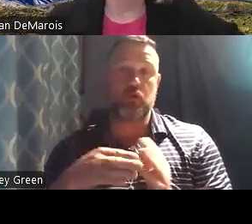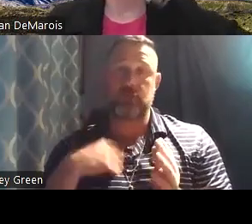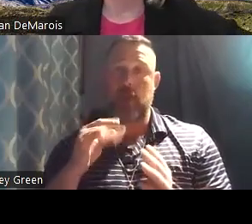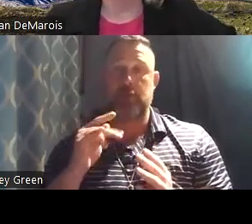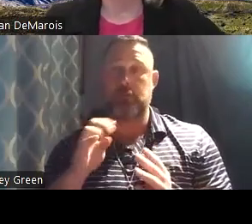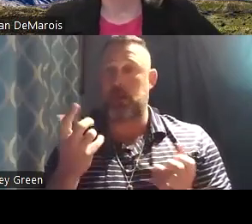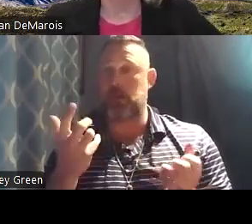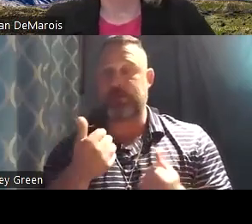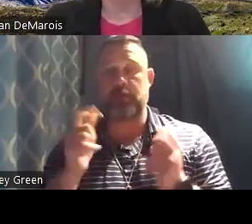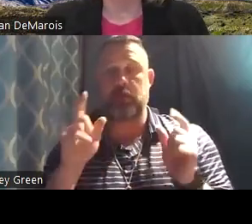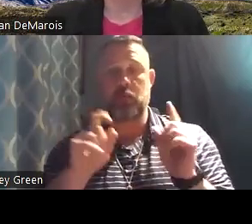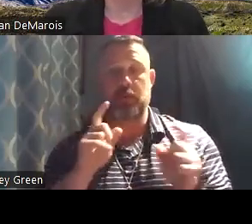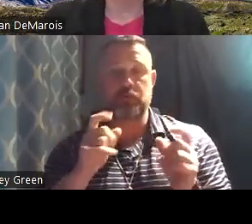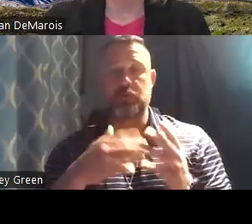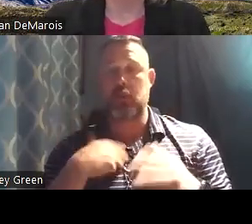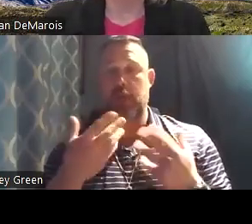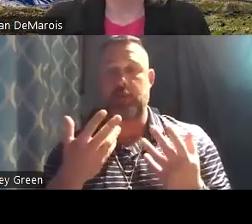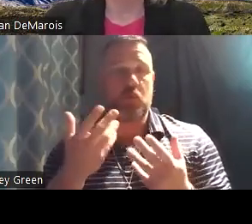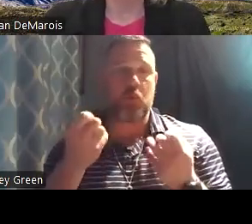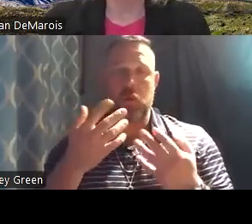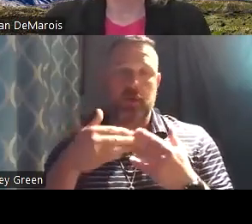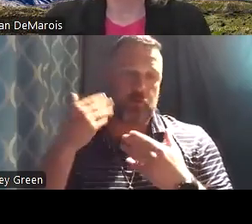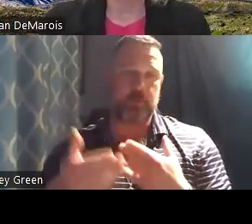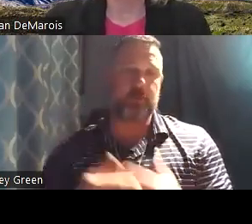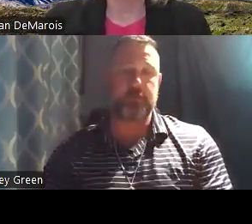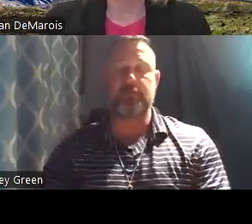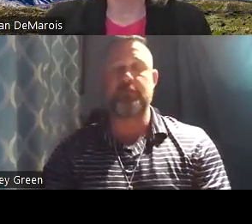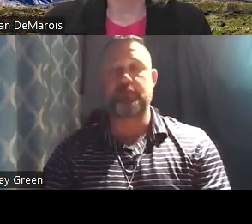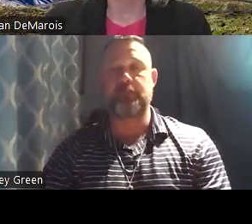If you have any questions of me, happy to take them, or we can move to the next one.